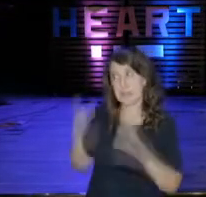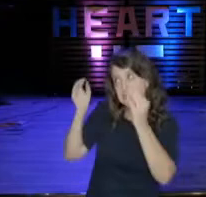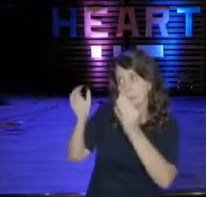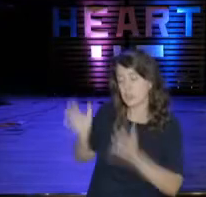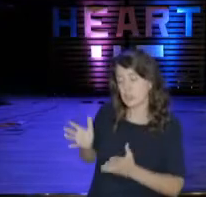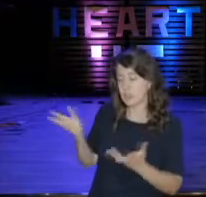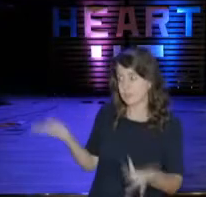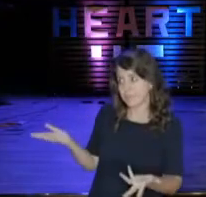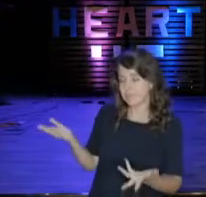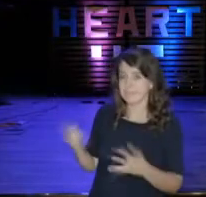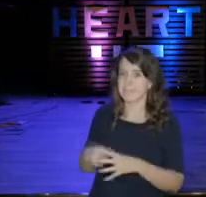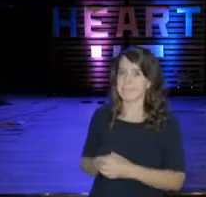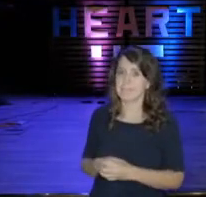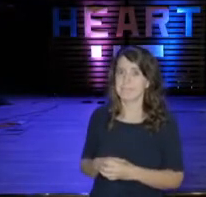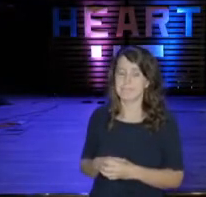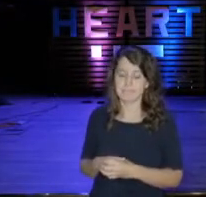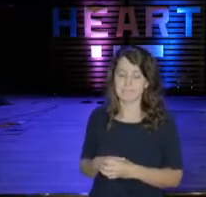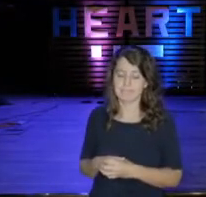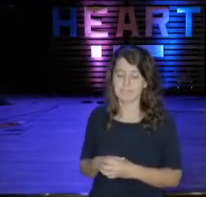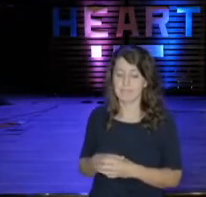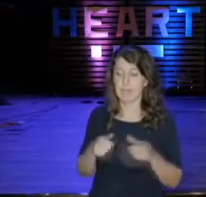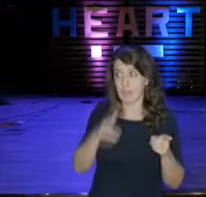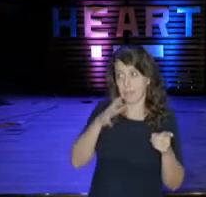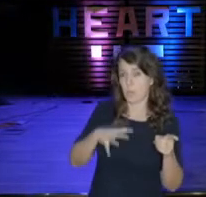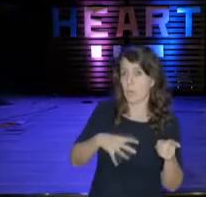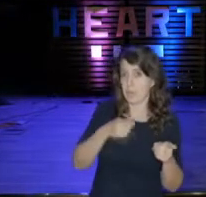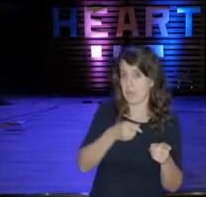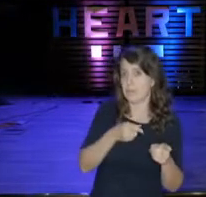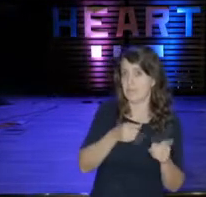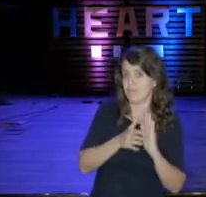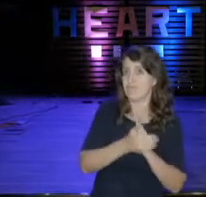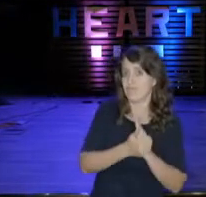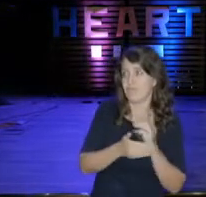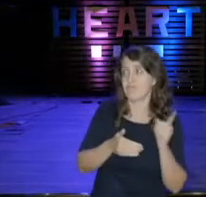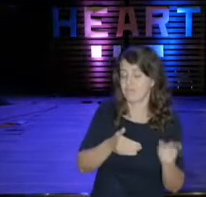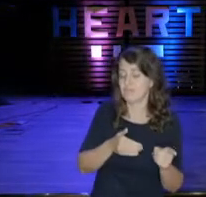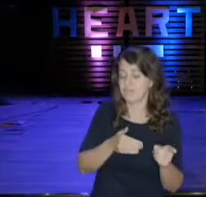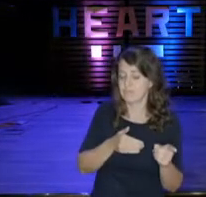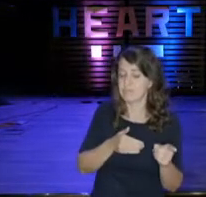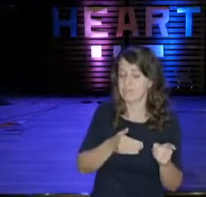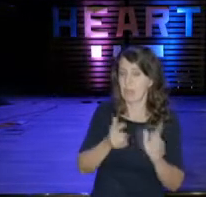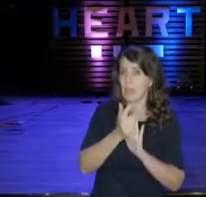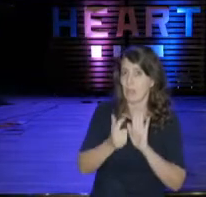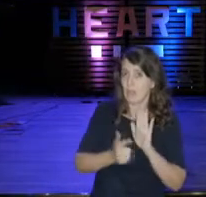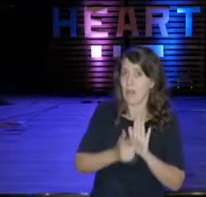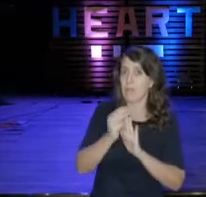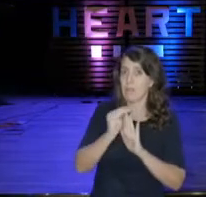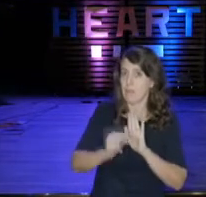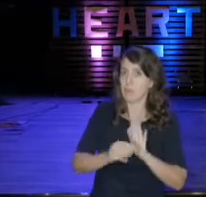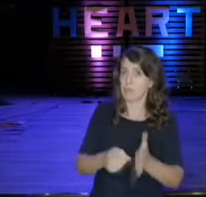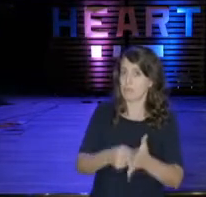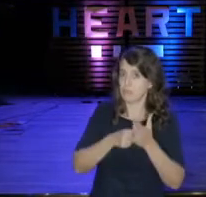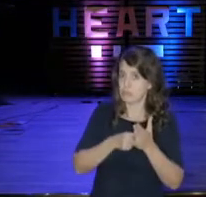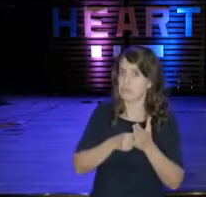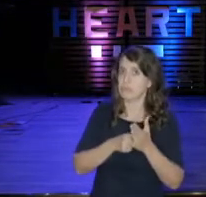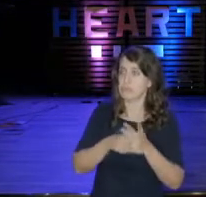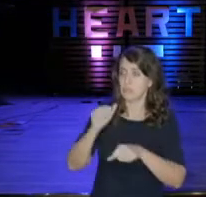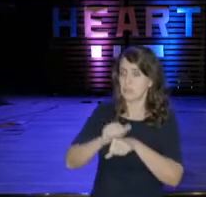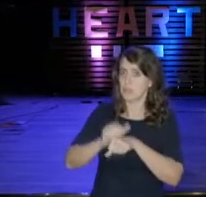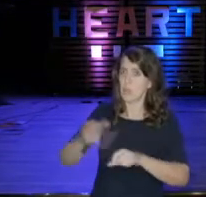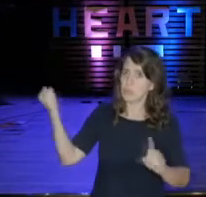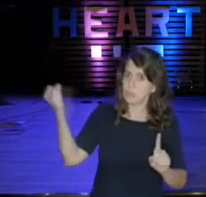"Teacher," they said to Jesus. "This woman was caught in the act of adultery, and the law of Moses says to stone her. What do you